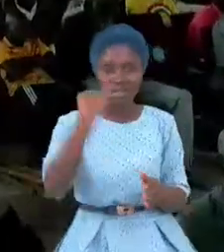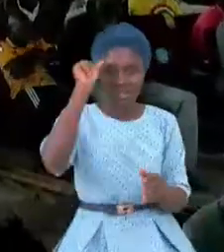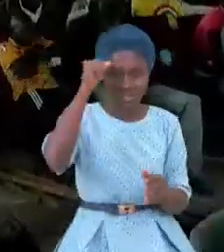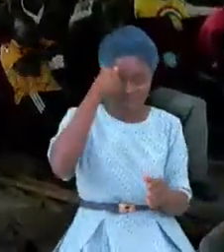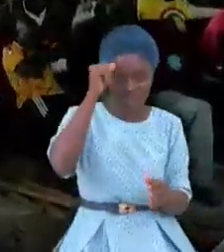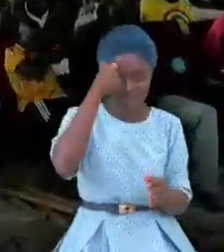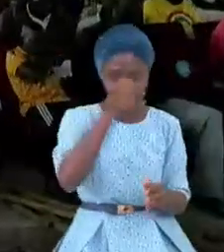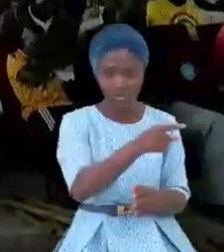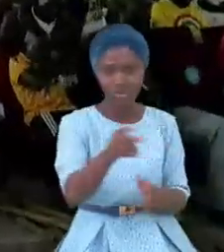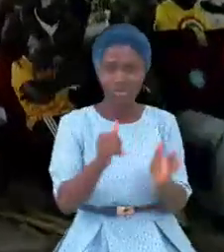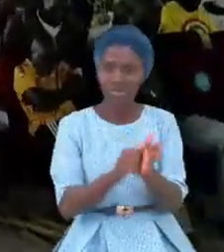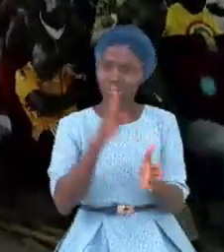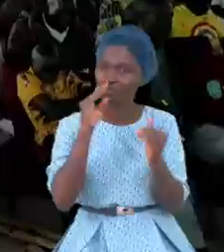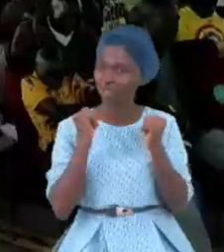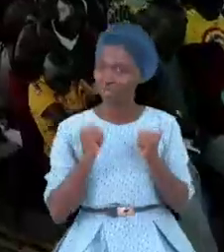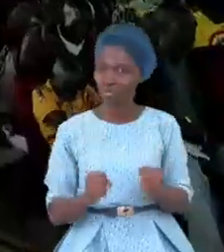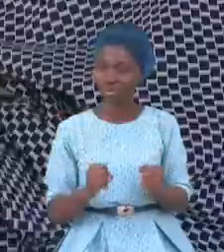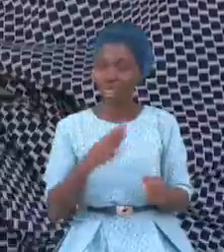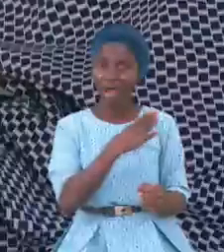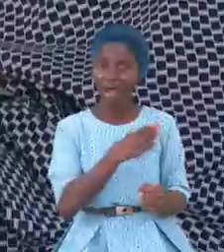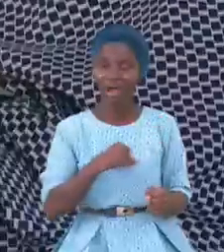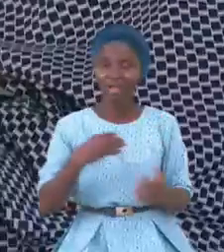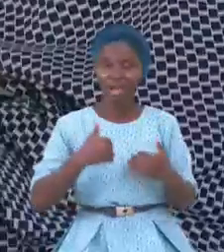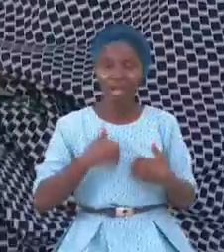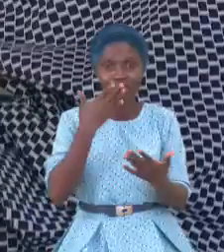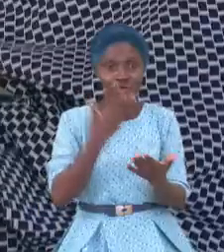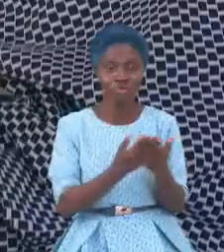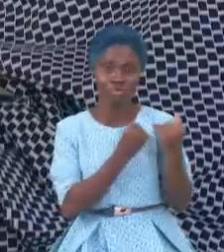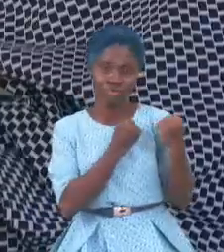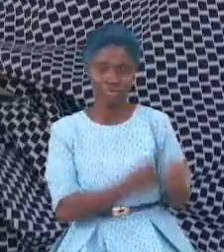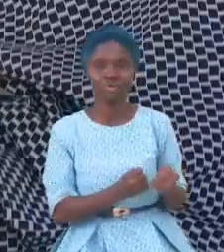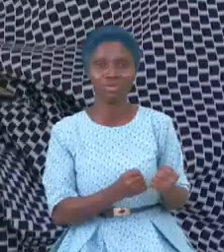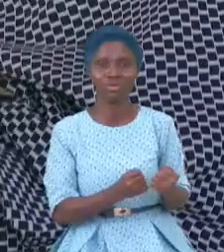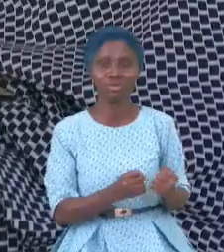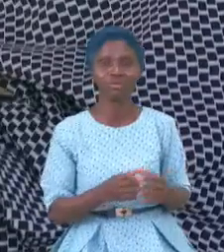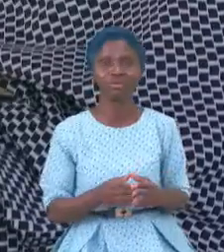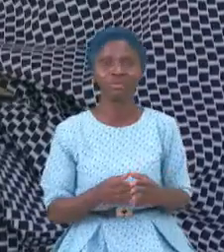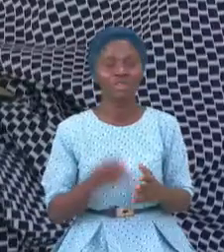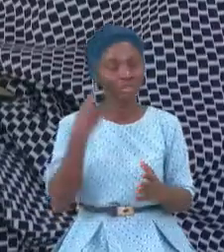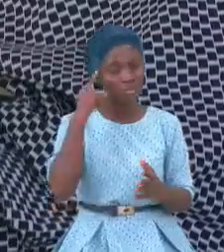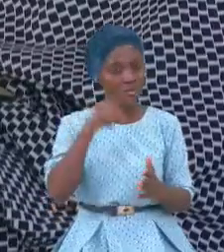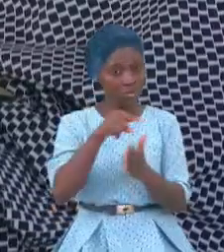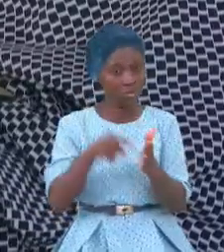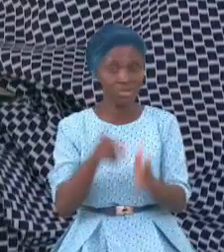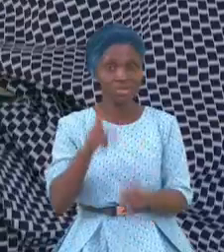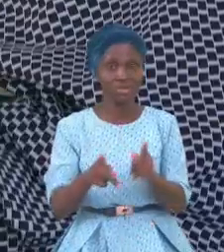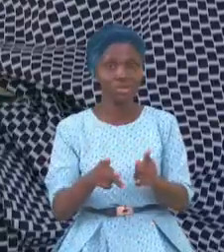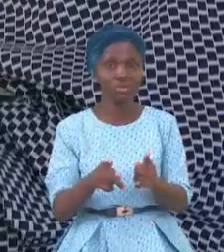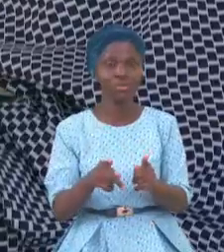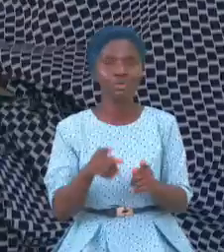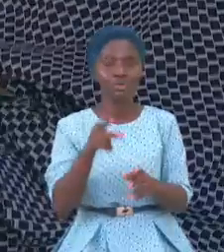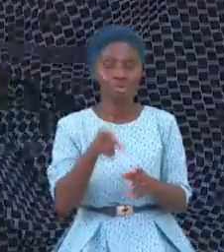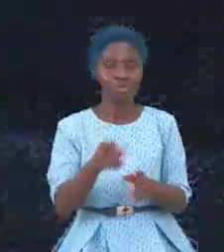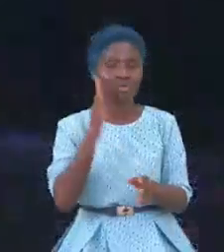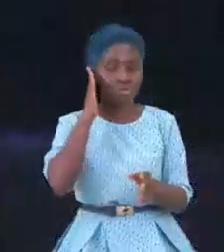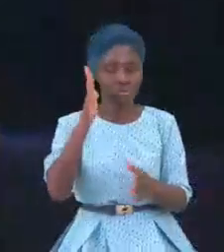of a good courage, for unto this people thou shalt divide for